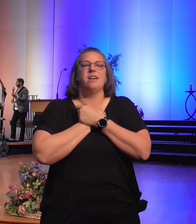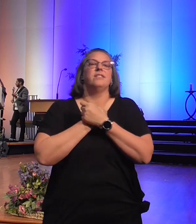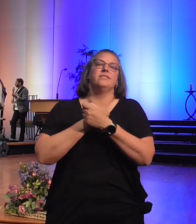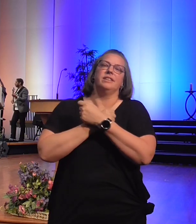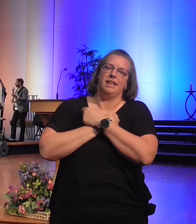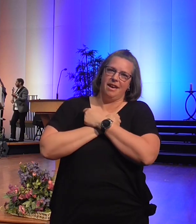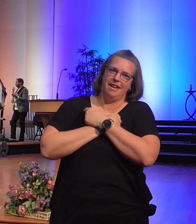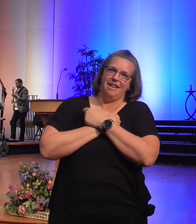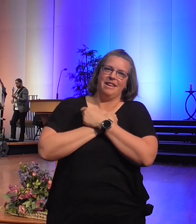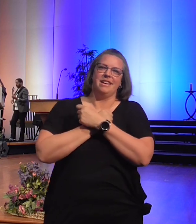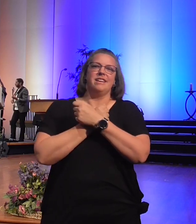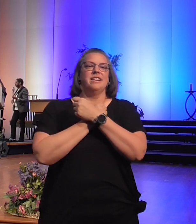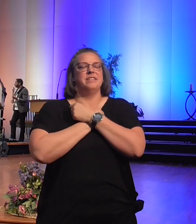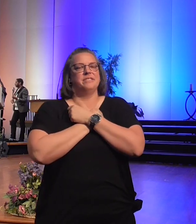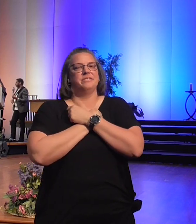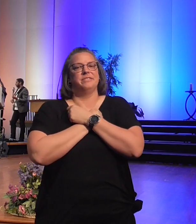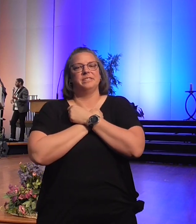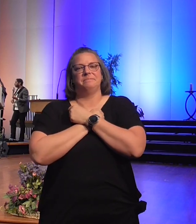Love, love,